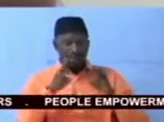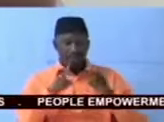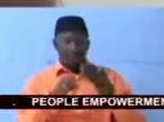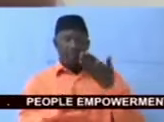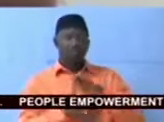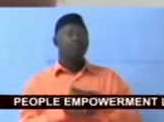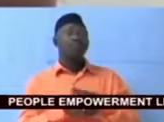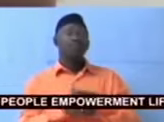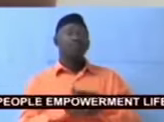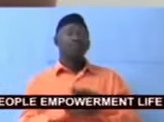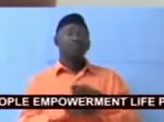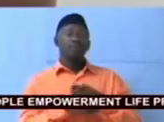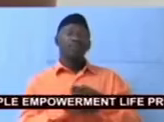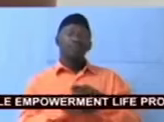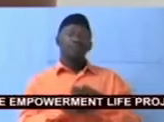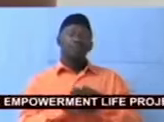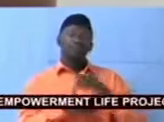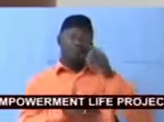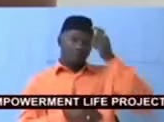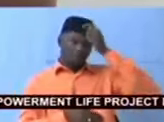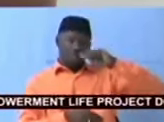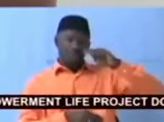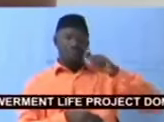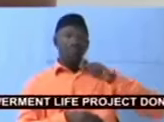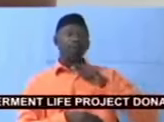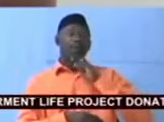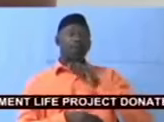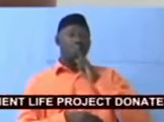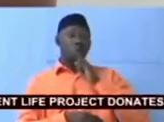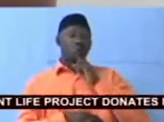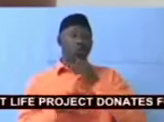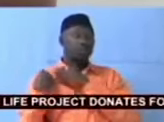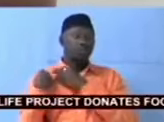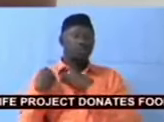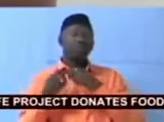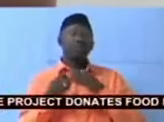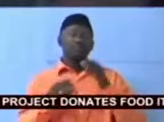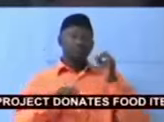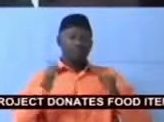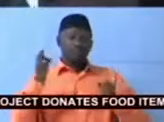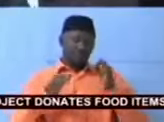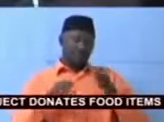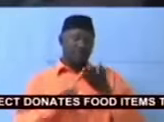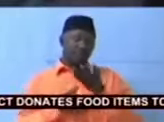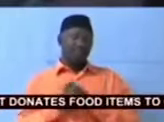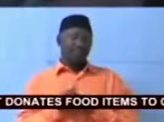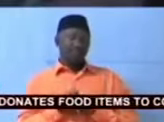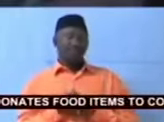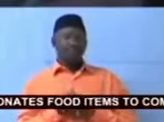tax nak nga joton xibar gogu bayiko ci police bi taxaw won wali atté bi yes because